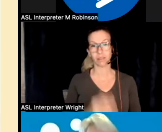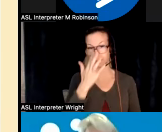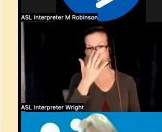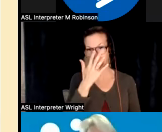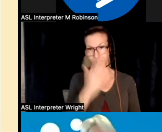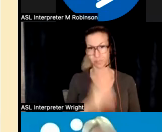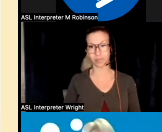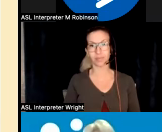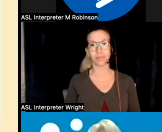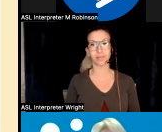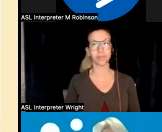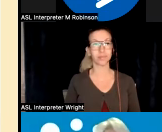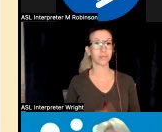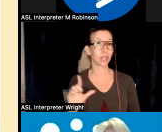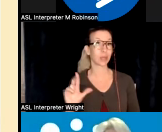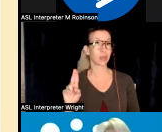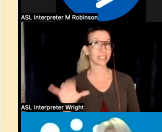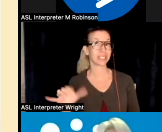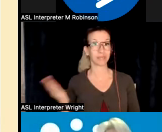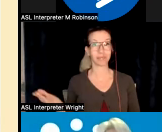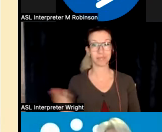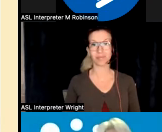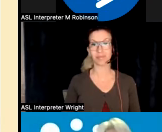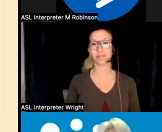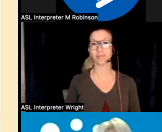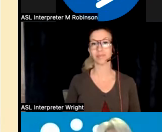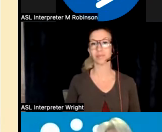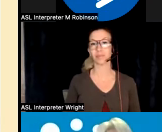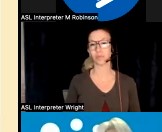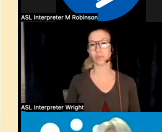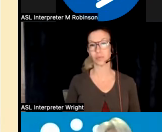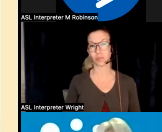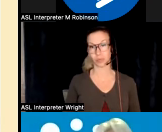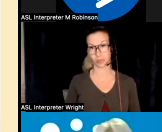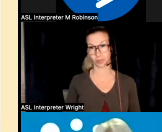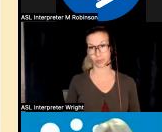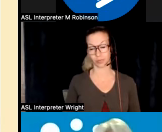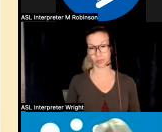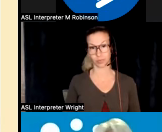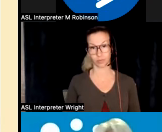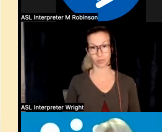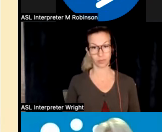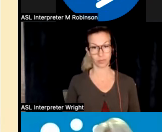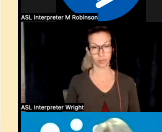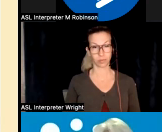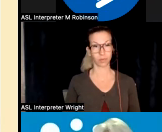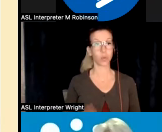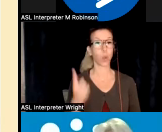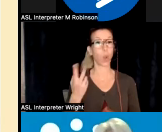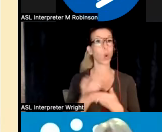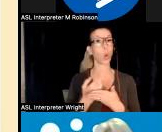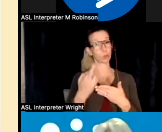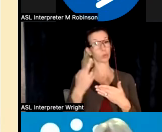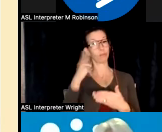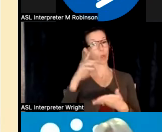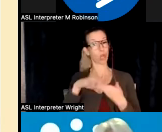Okay, Lucy? Great. So one of the resources, one of the things you know about our learning exchanges is about resources